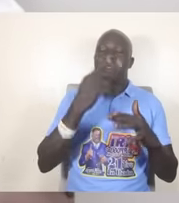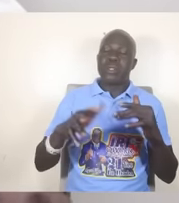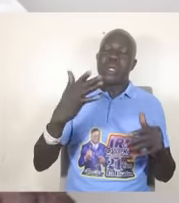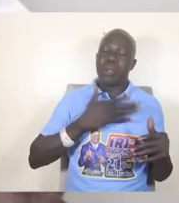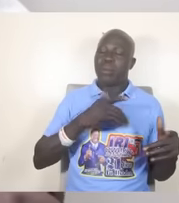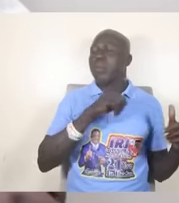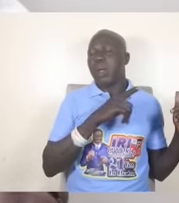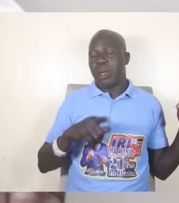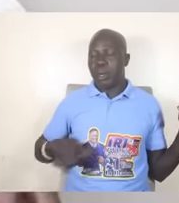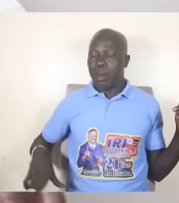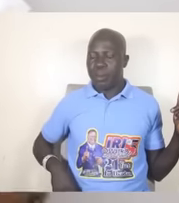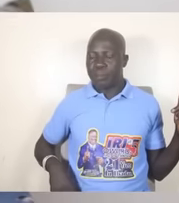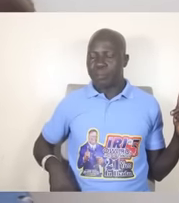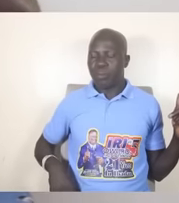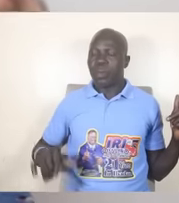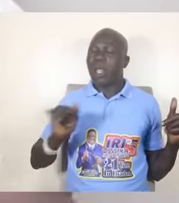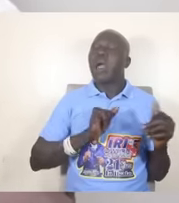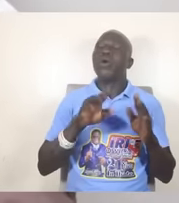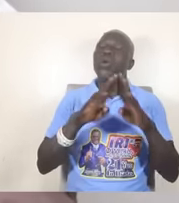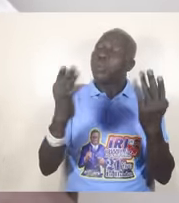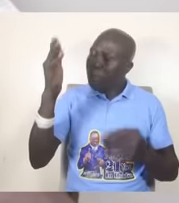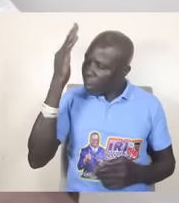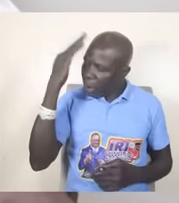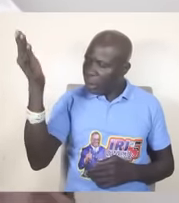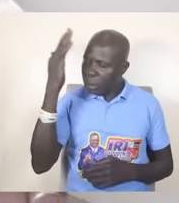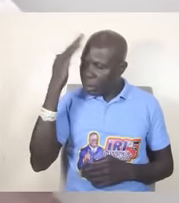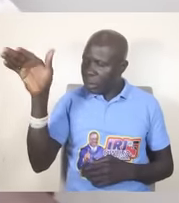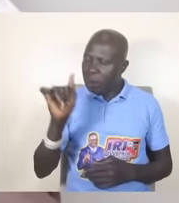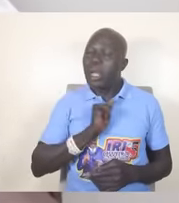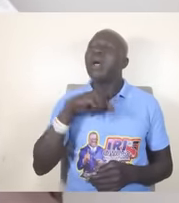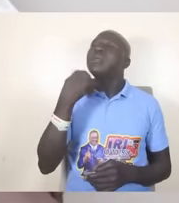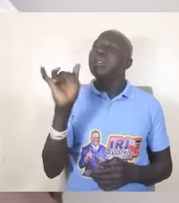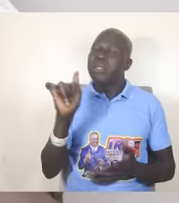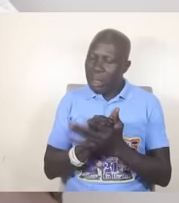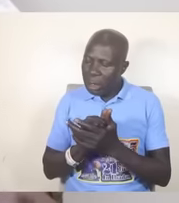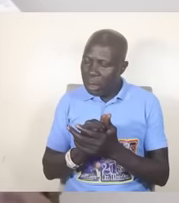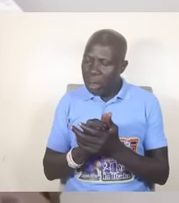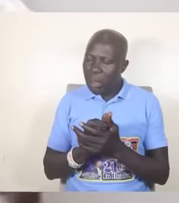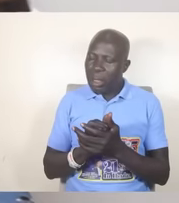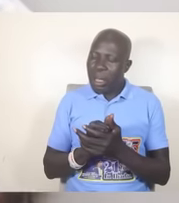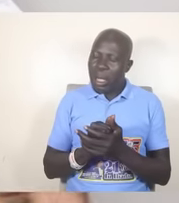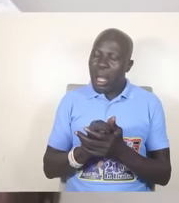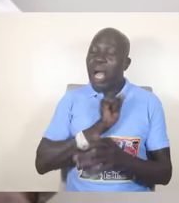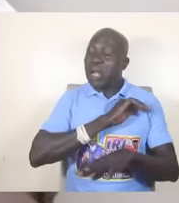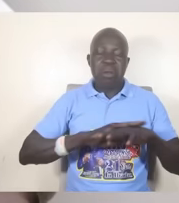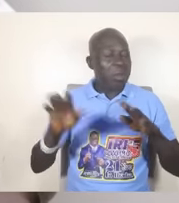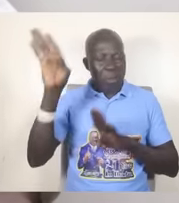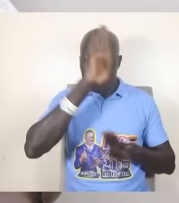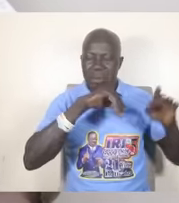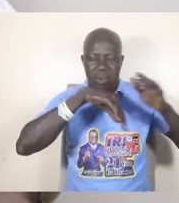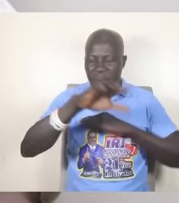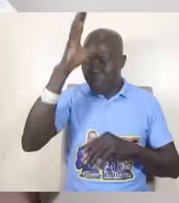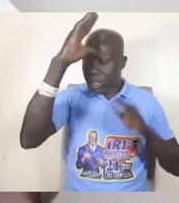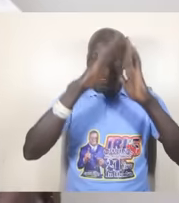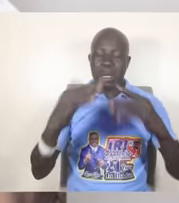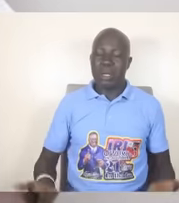wa. Amen. Where she only go? I want to put your mental to. Come on, some people do say. Let me look good, leba baba. That they didn't have any battle of